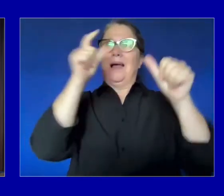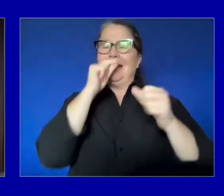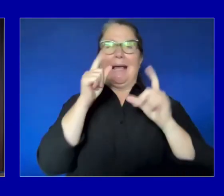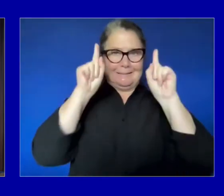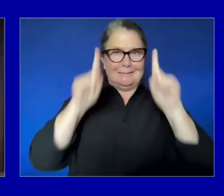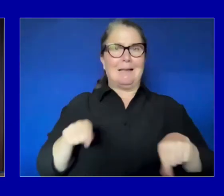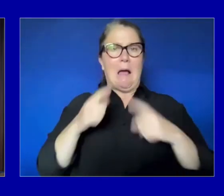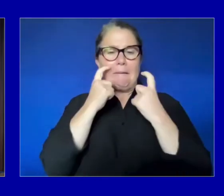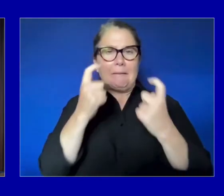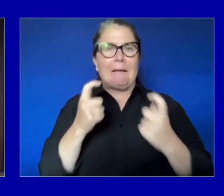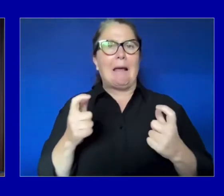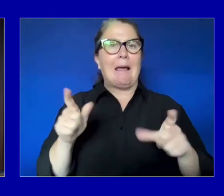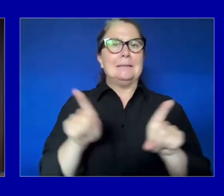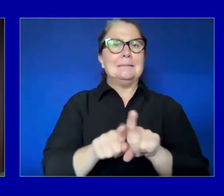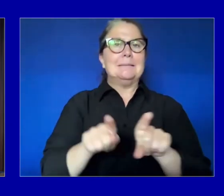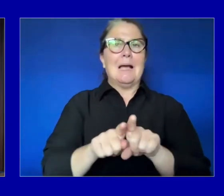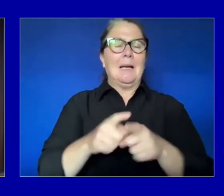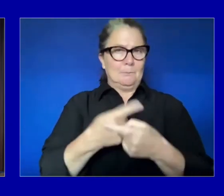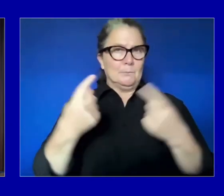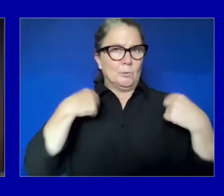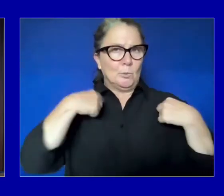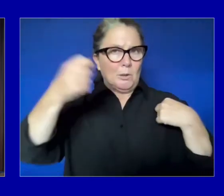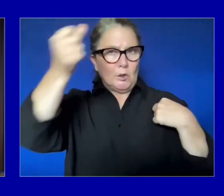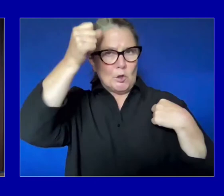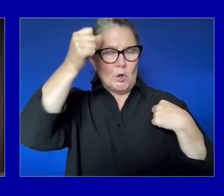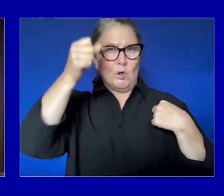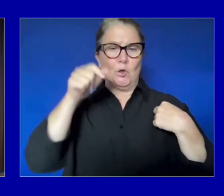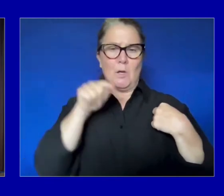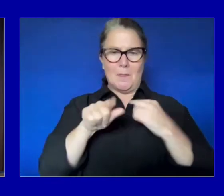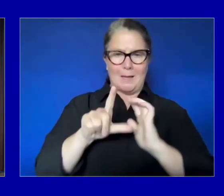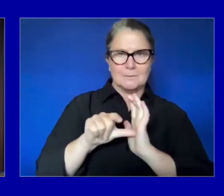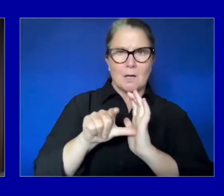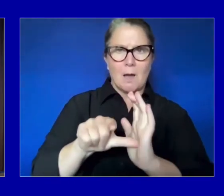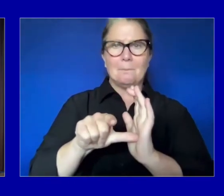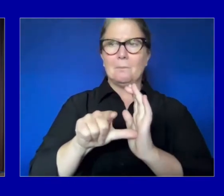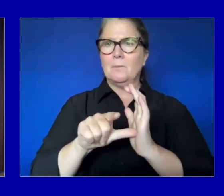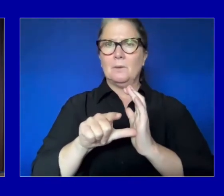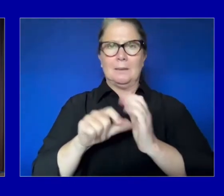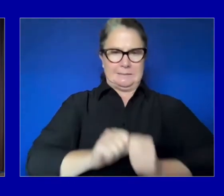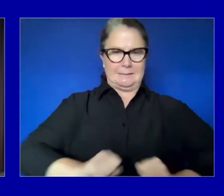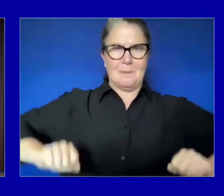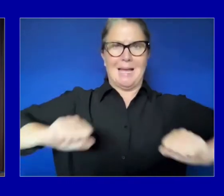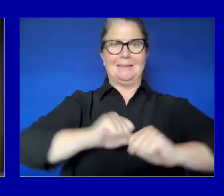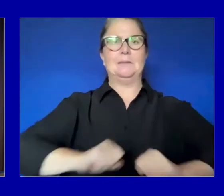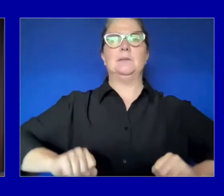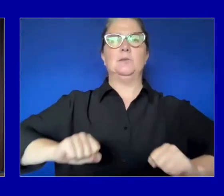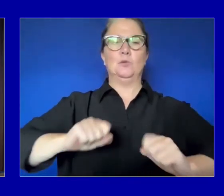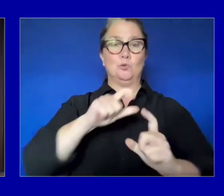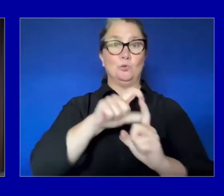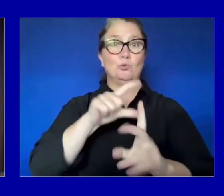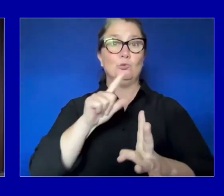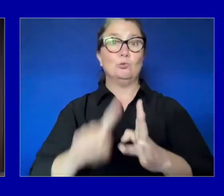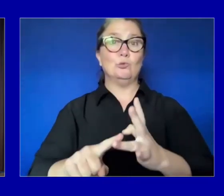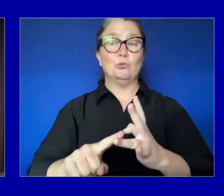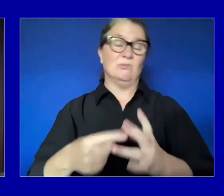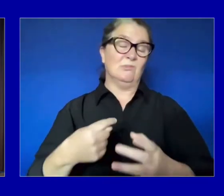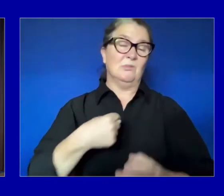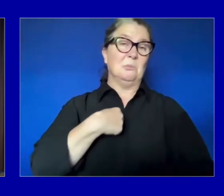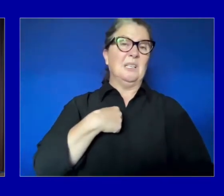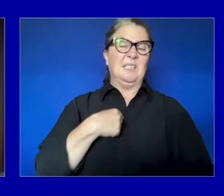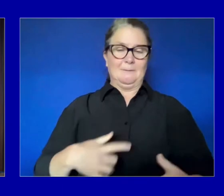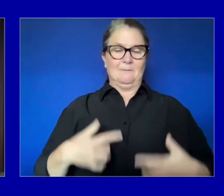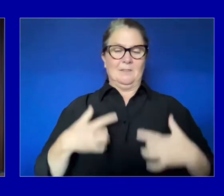which we know. And that space and that time and that grace to be able to do that is something that, um, I've certainly felt